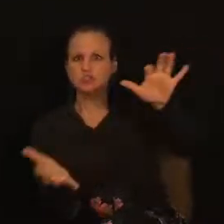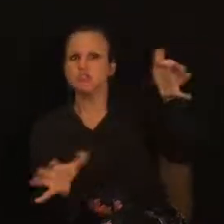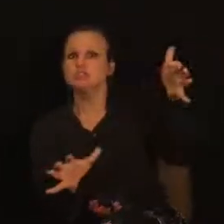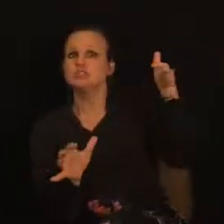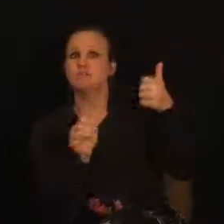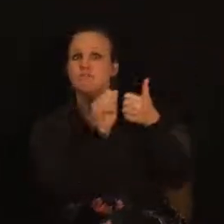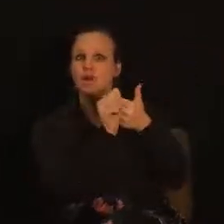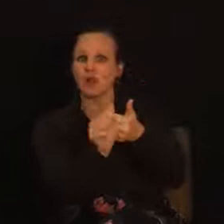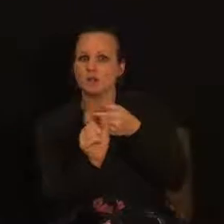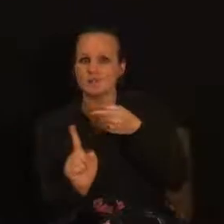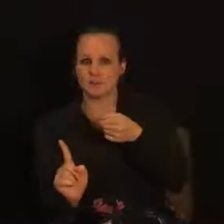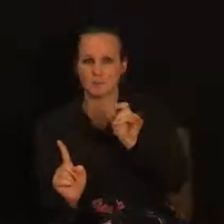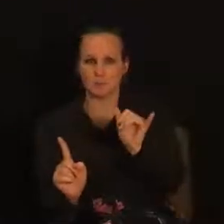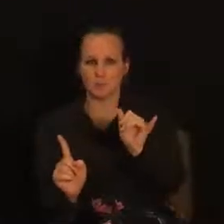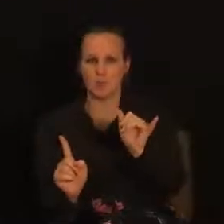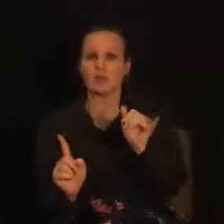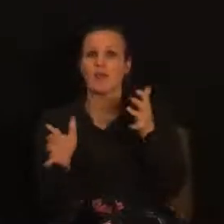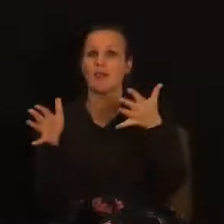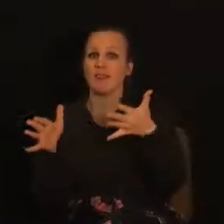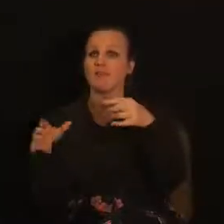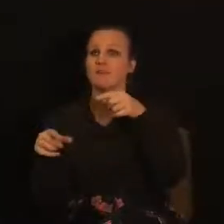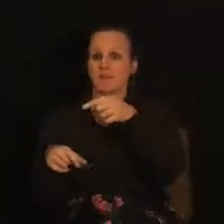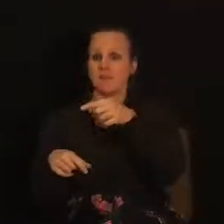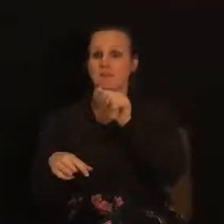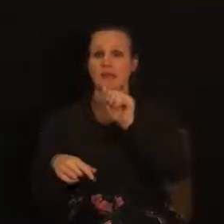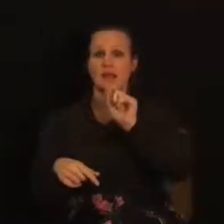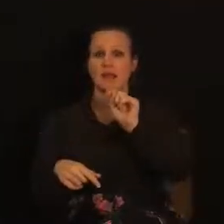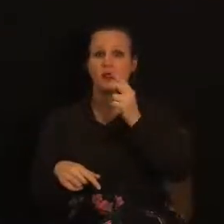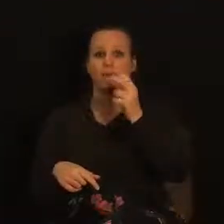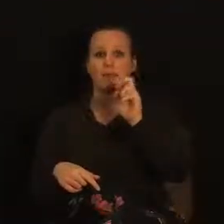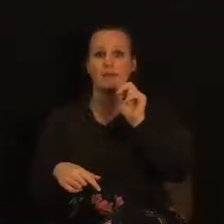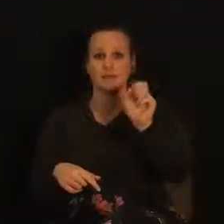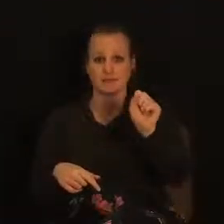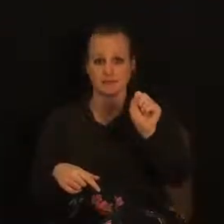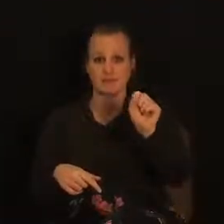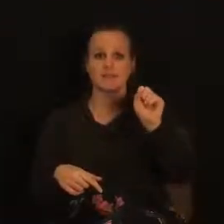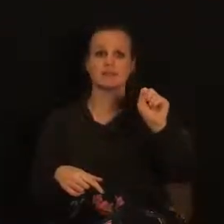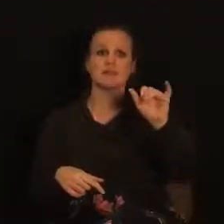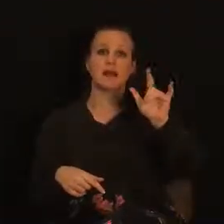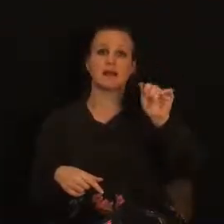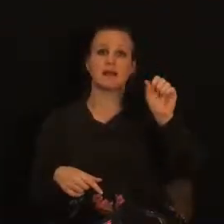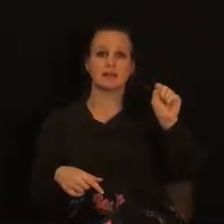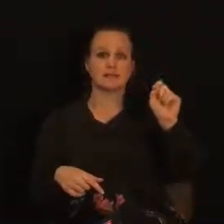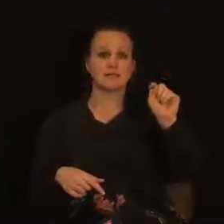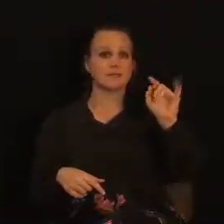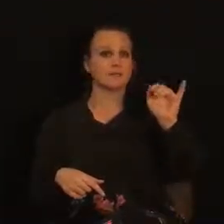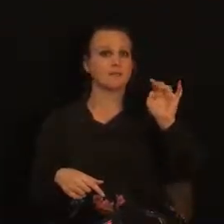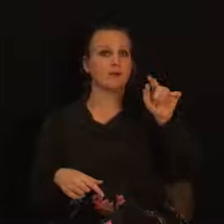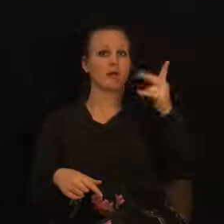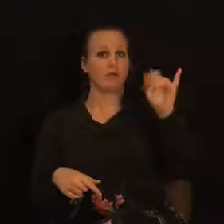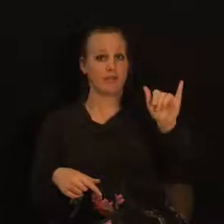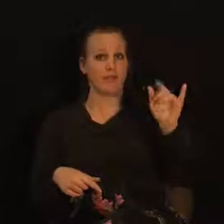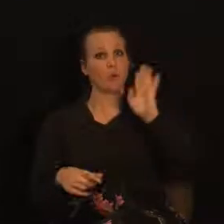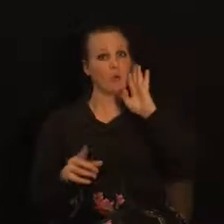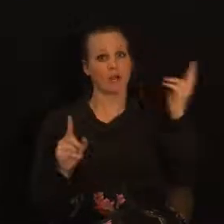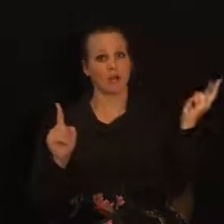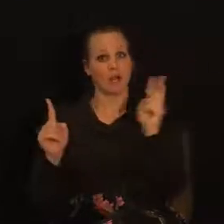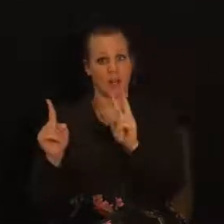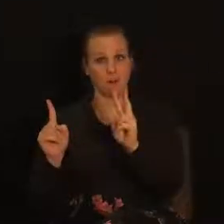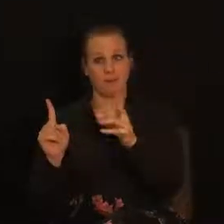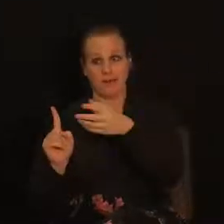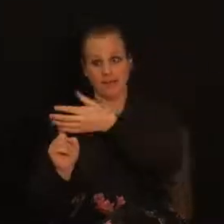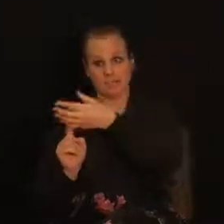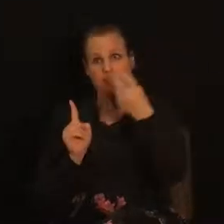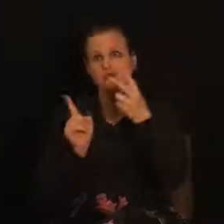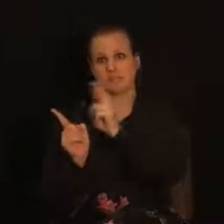and they say, wait here, this is for your safety. Silas and Timothy will come and will get you in a bit.